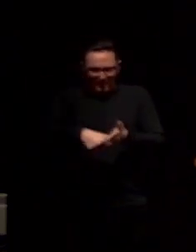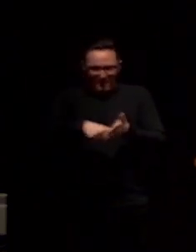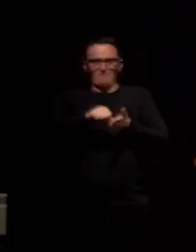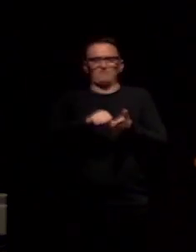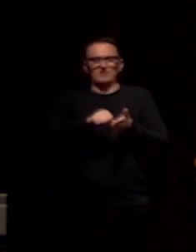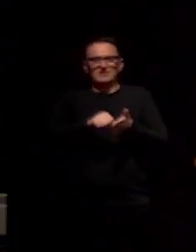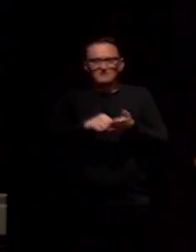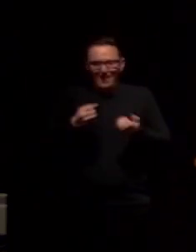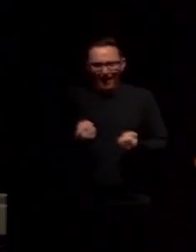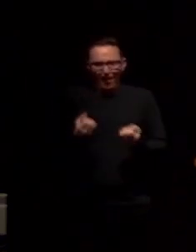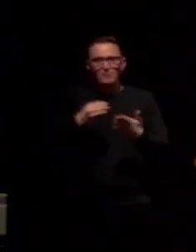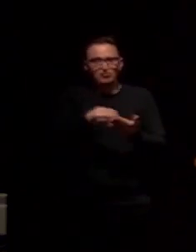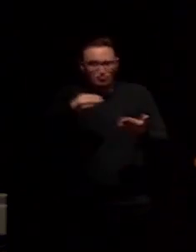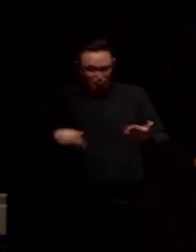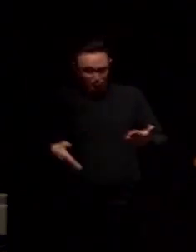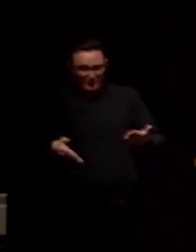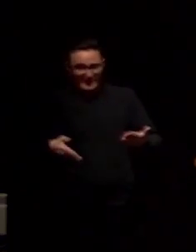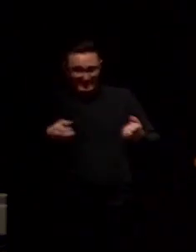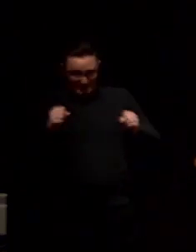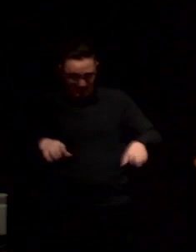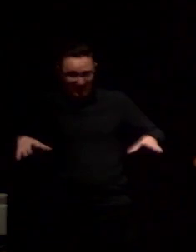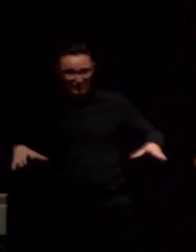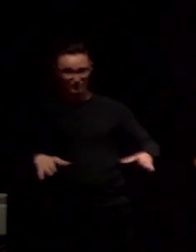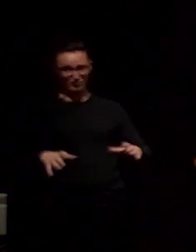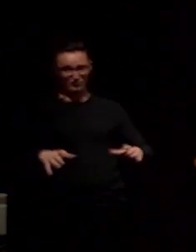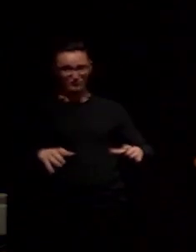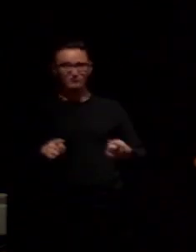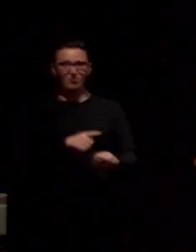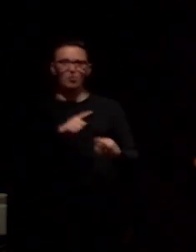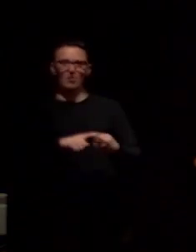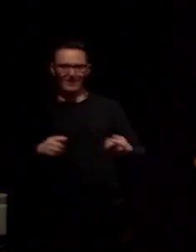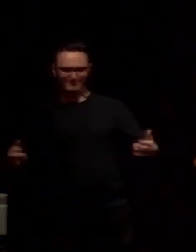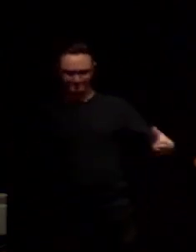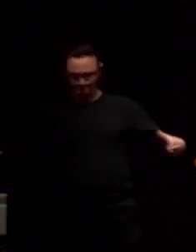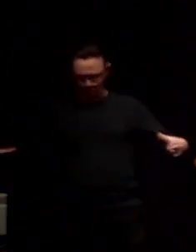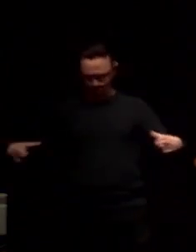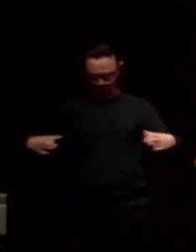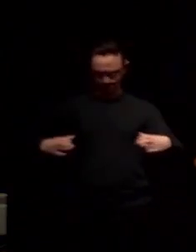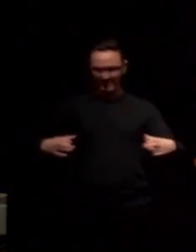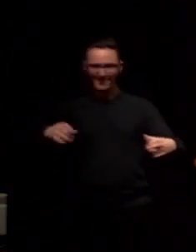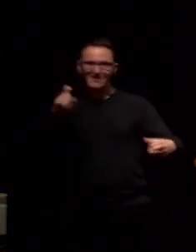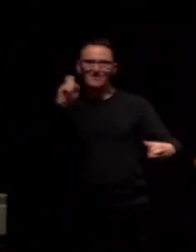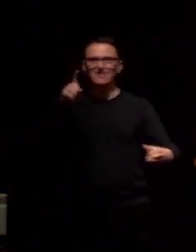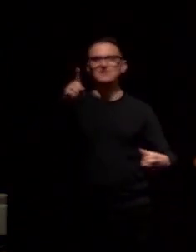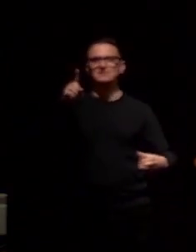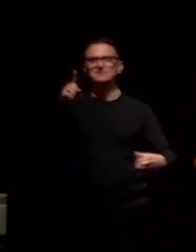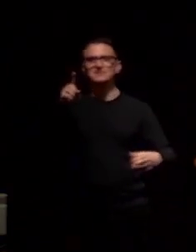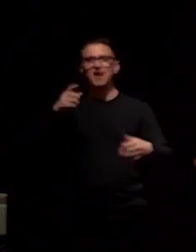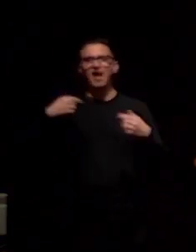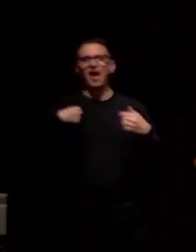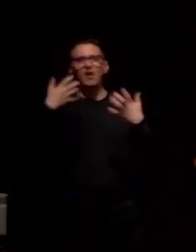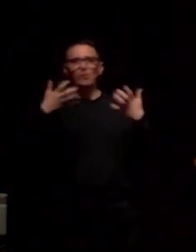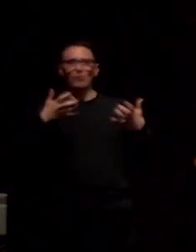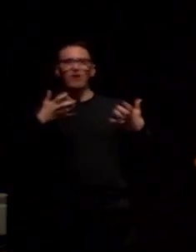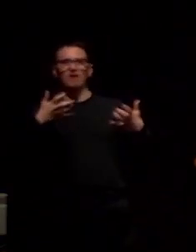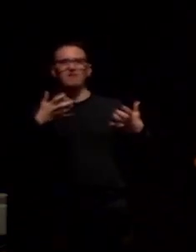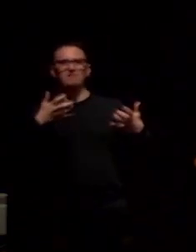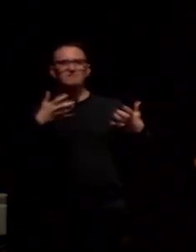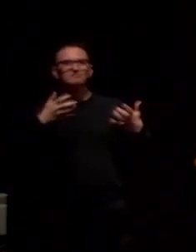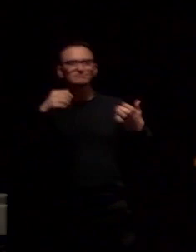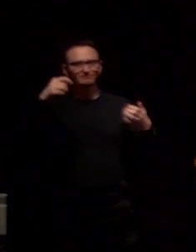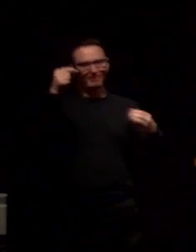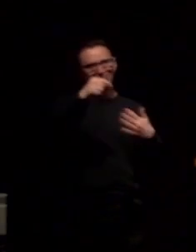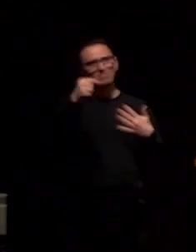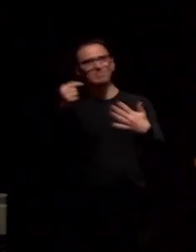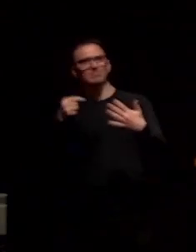students can do when they pull together and ask for what they want or make